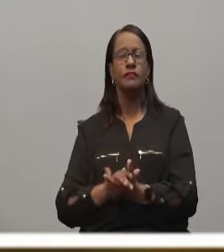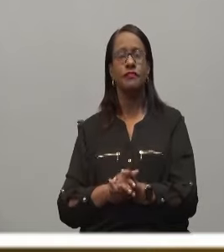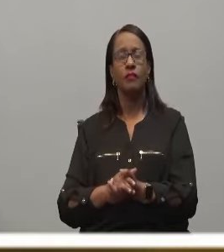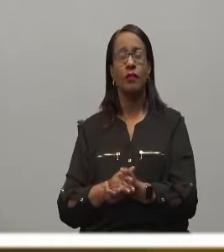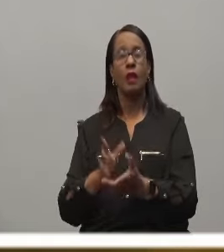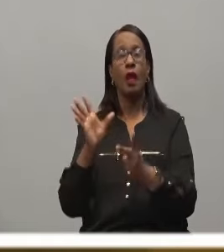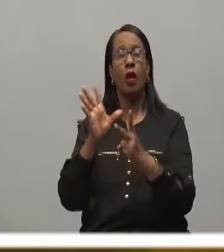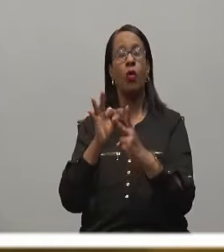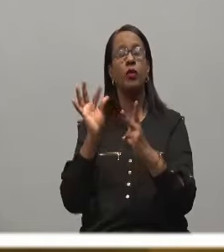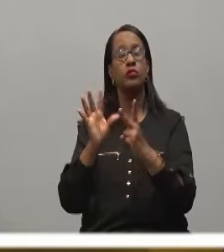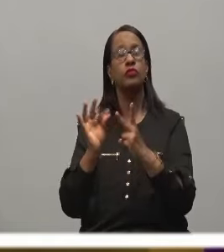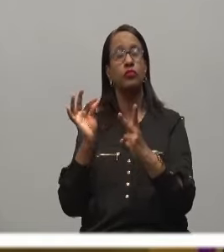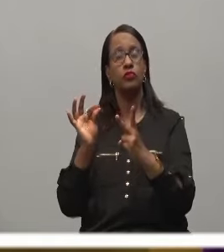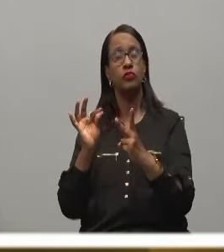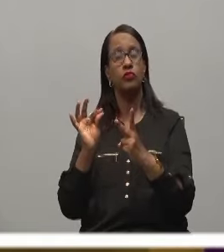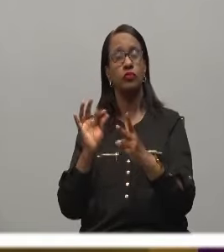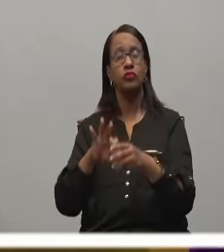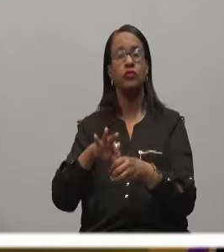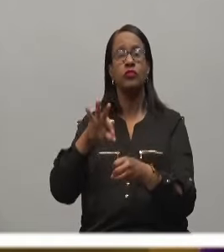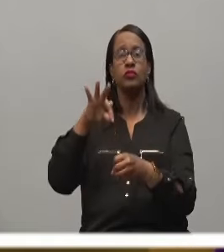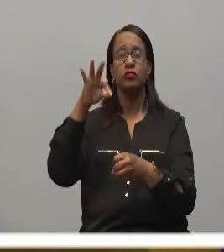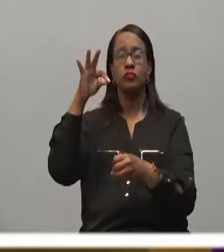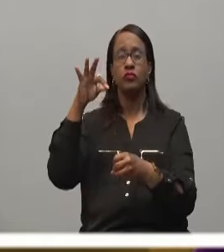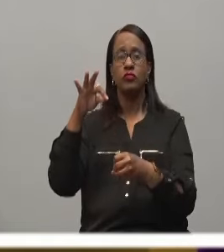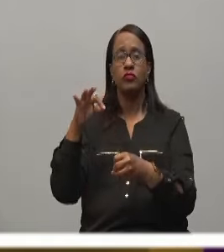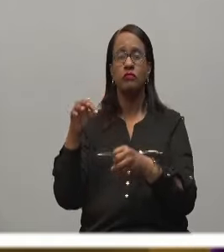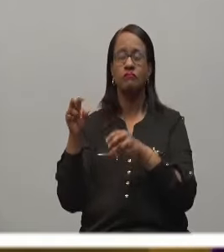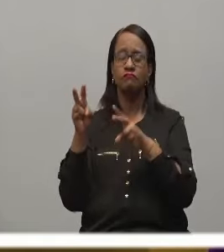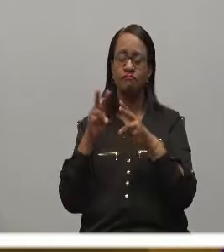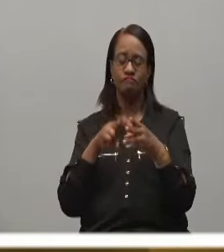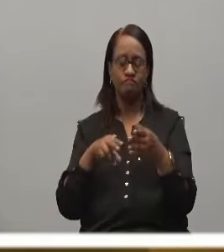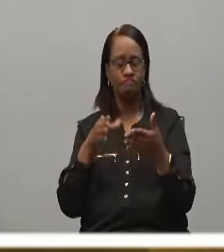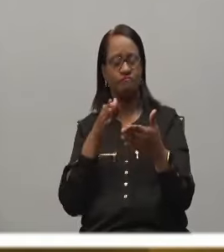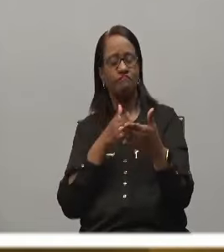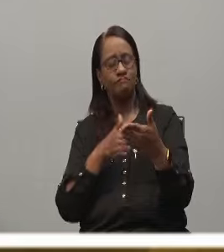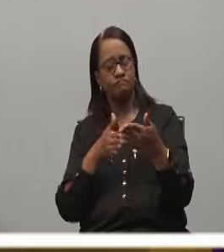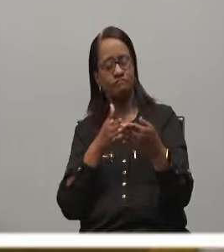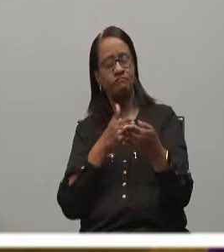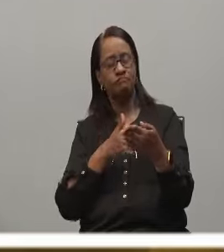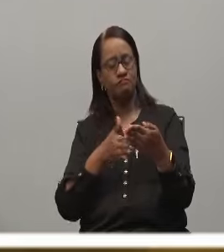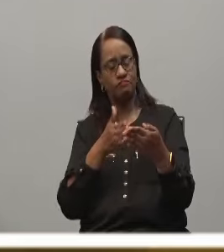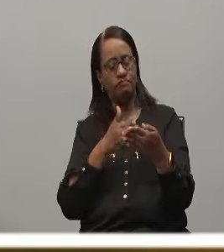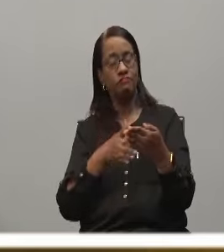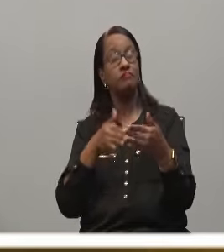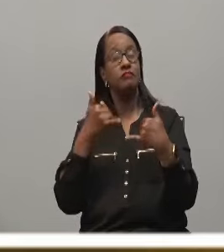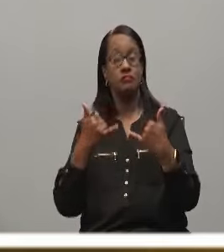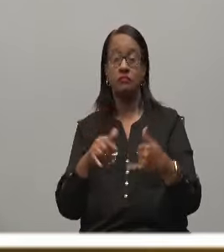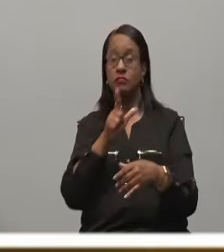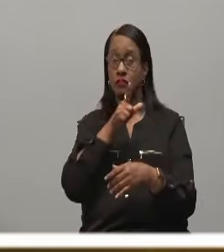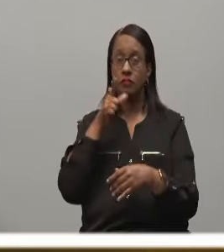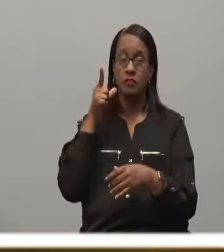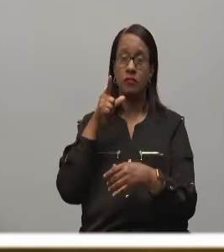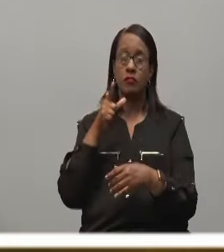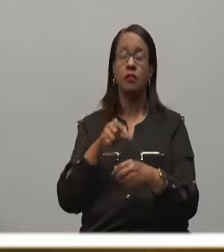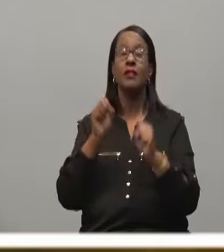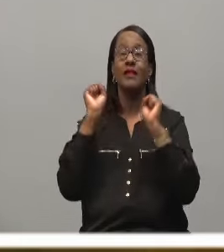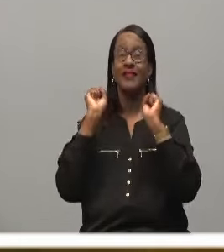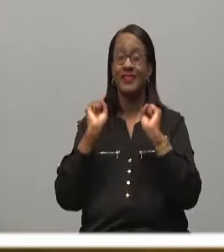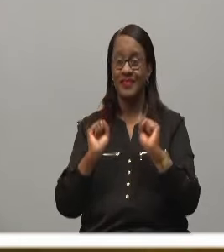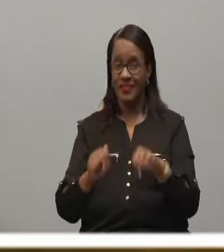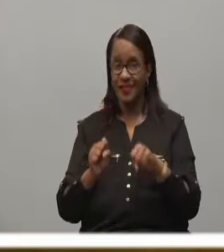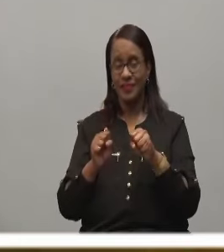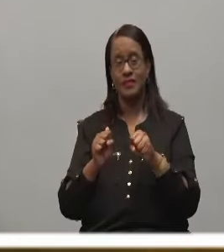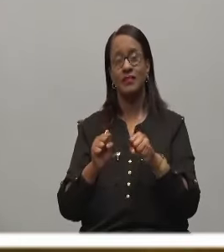do spiritual observance during Lent, we also will experience being tested. And if you have